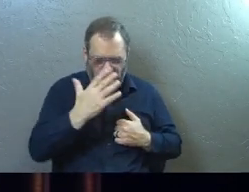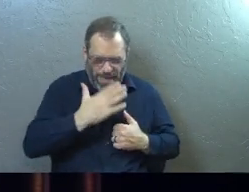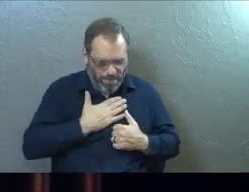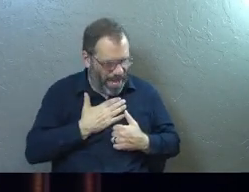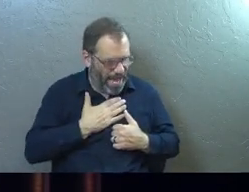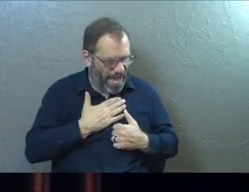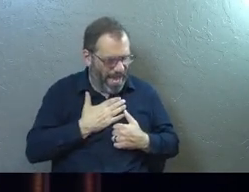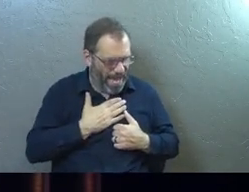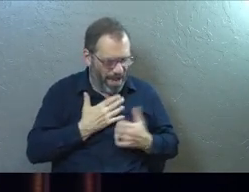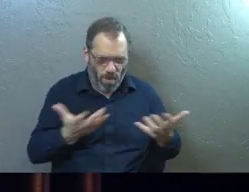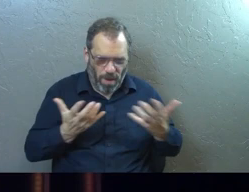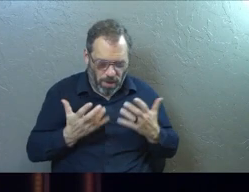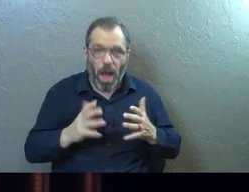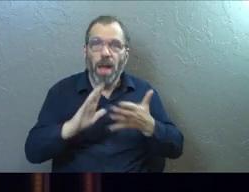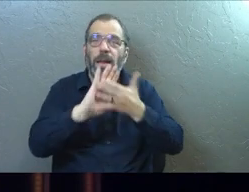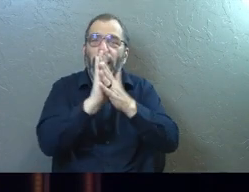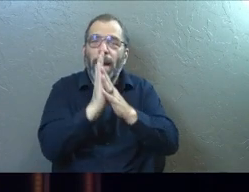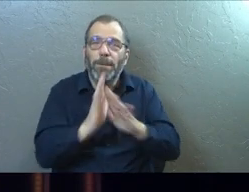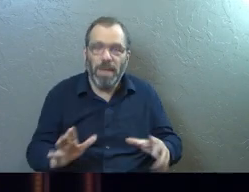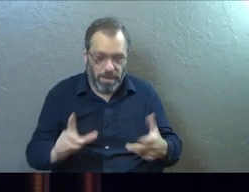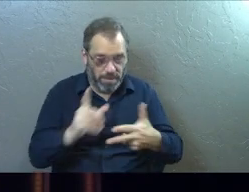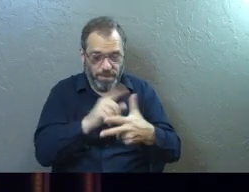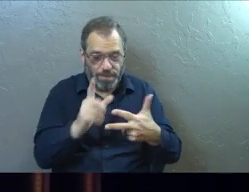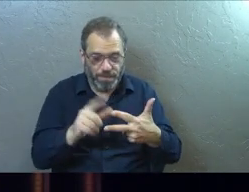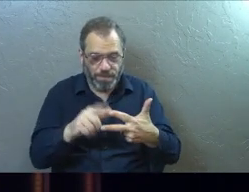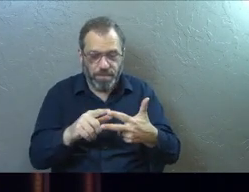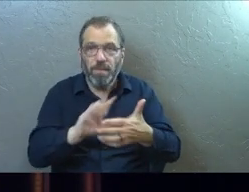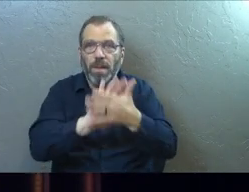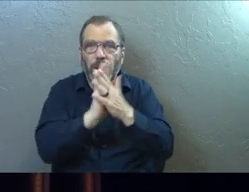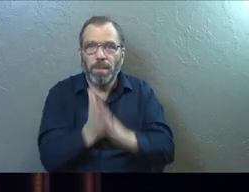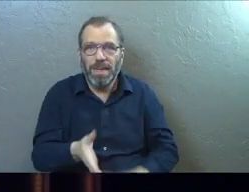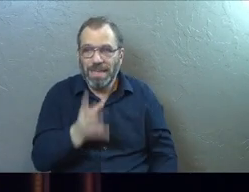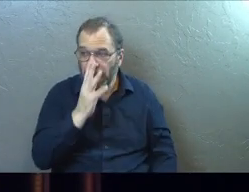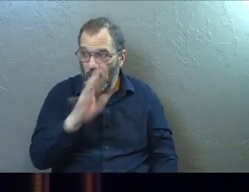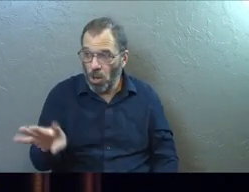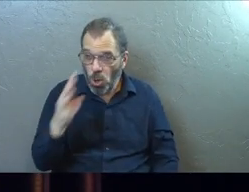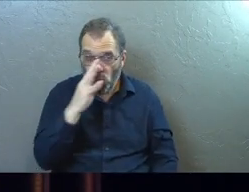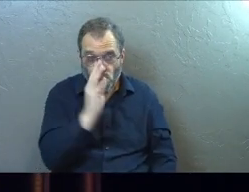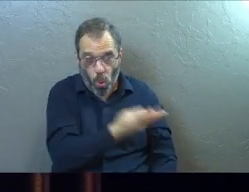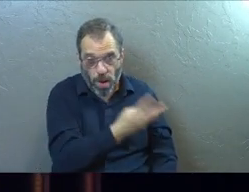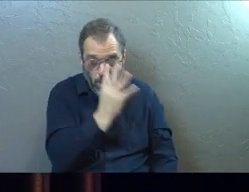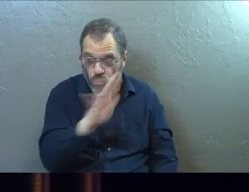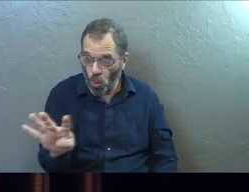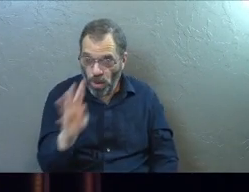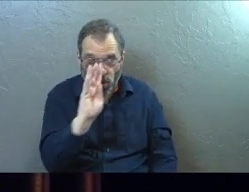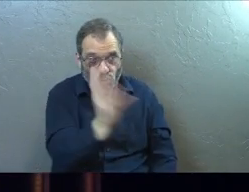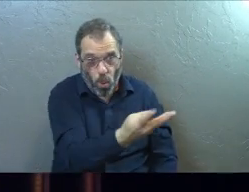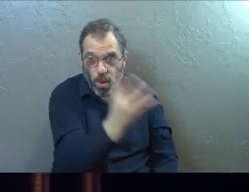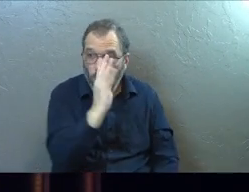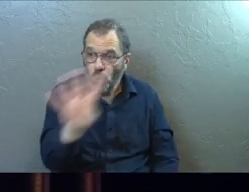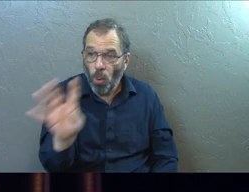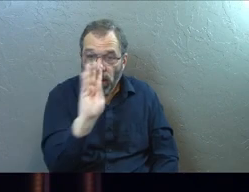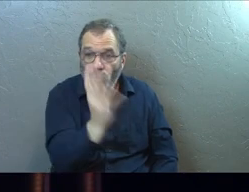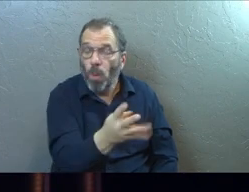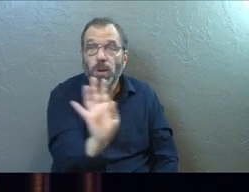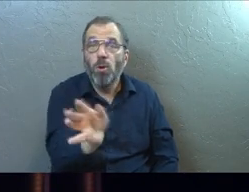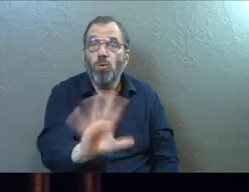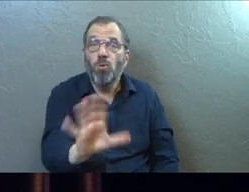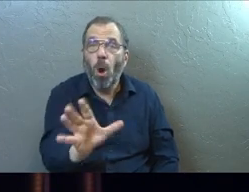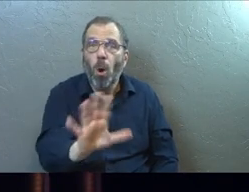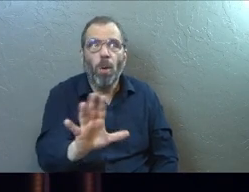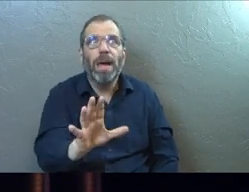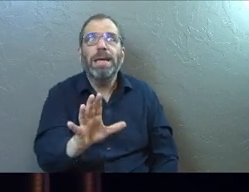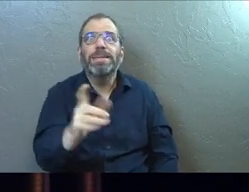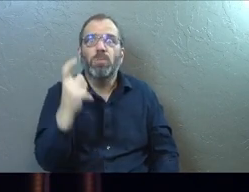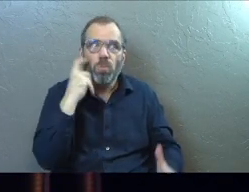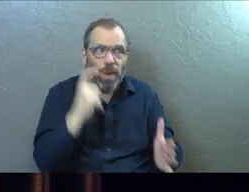to look. Peace isn't also, let me say this, peace isn't just ignoring everything that's happening and just pretending like it's not there. It's very